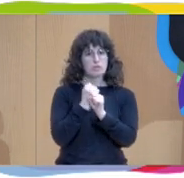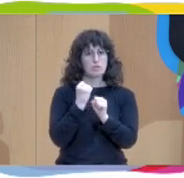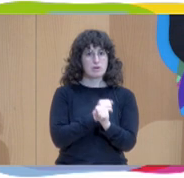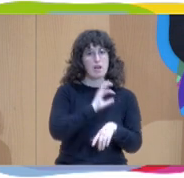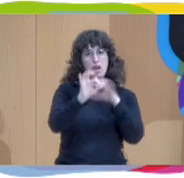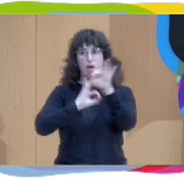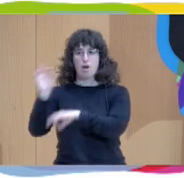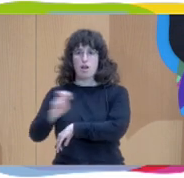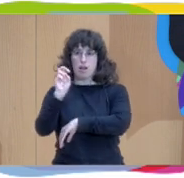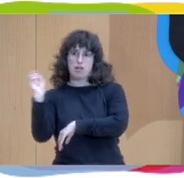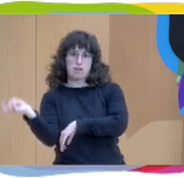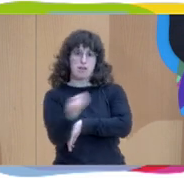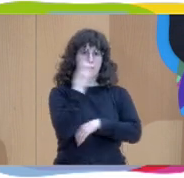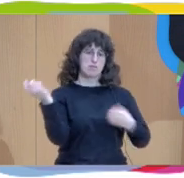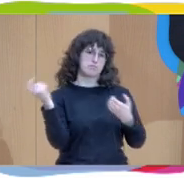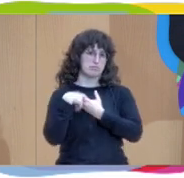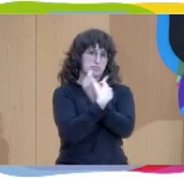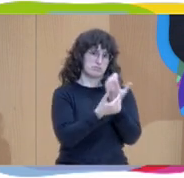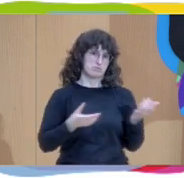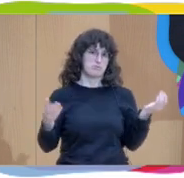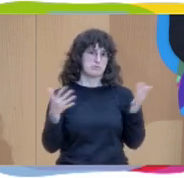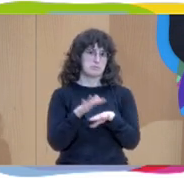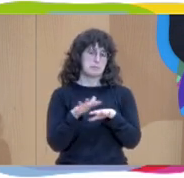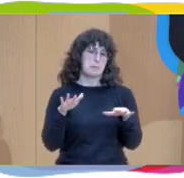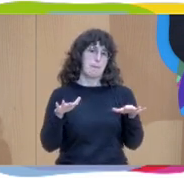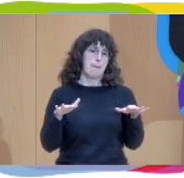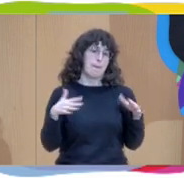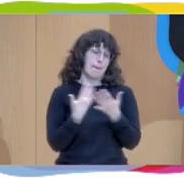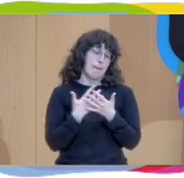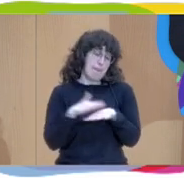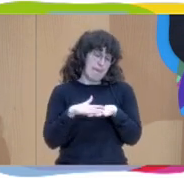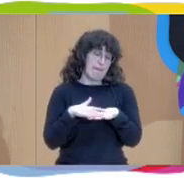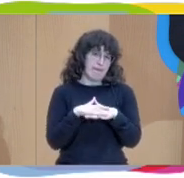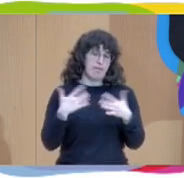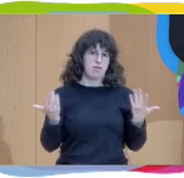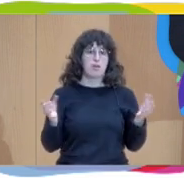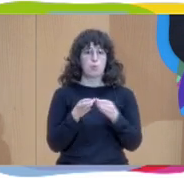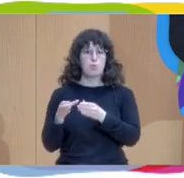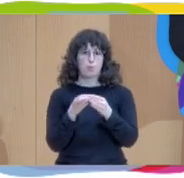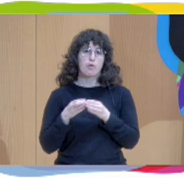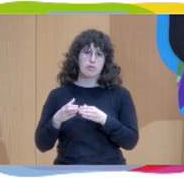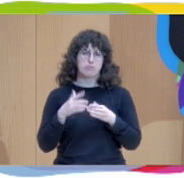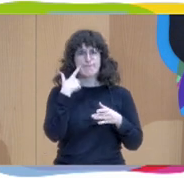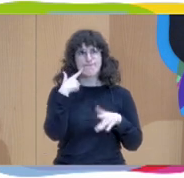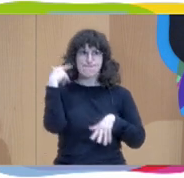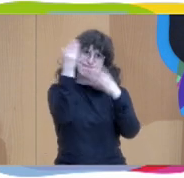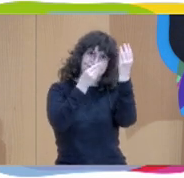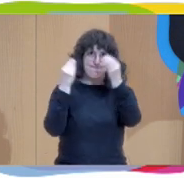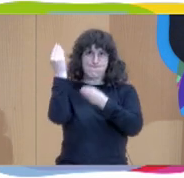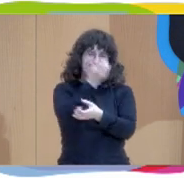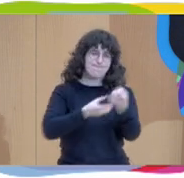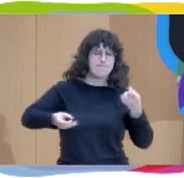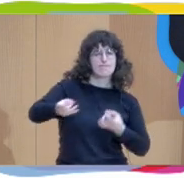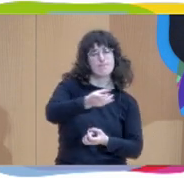cooperate the easiest way. So, then 11 networks were created.